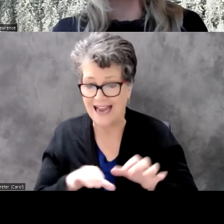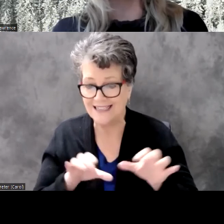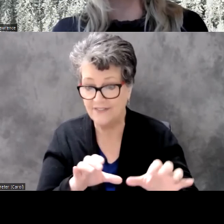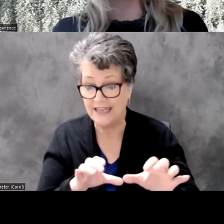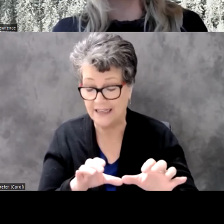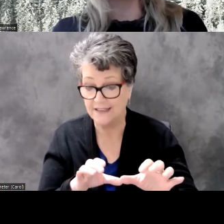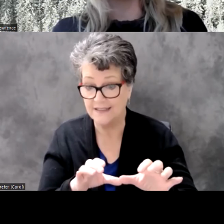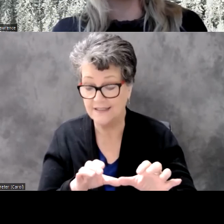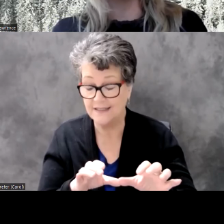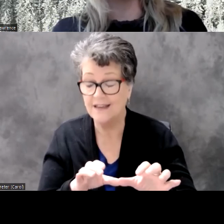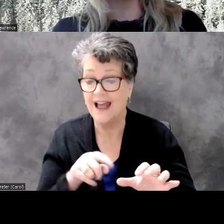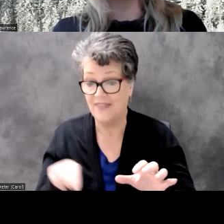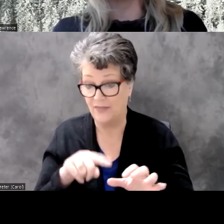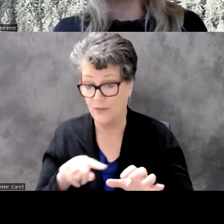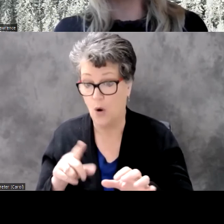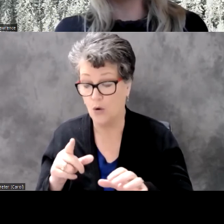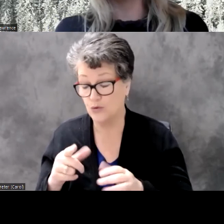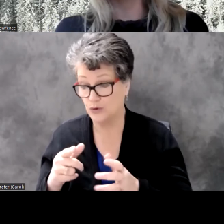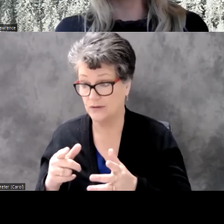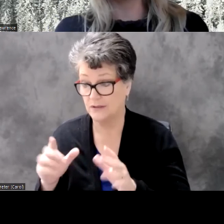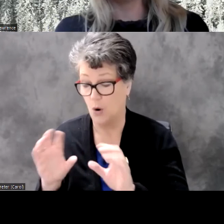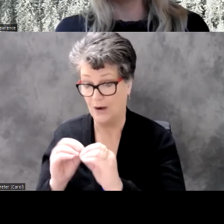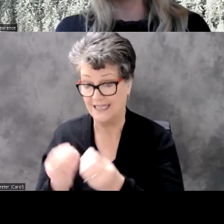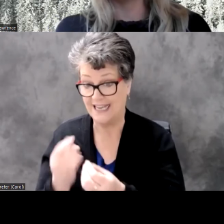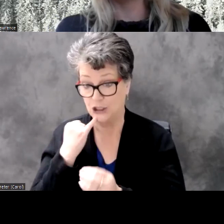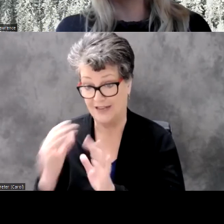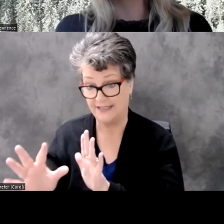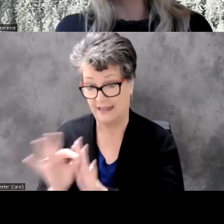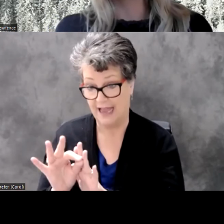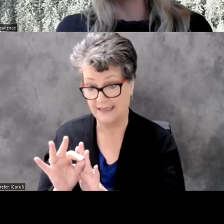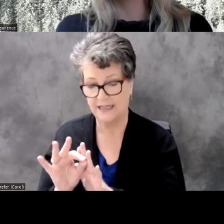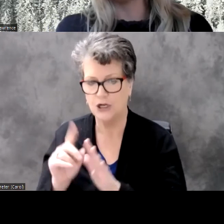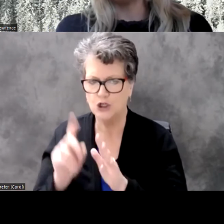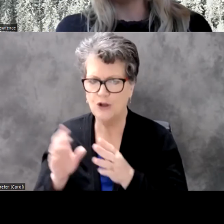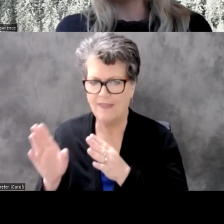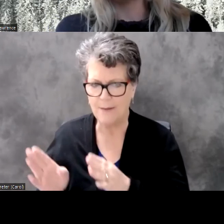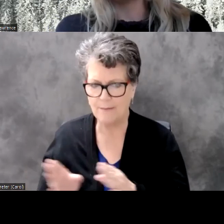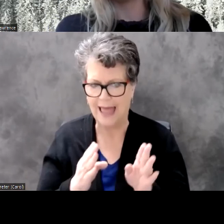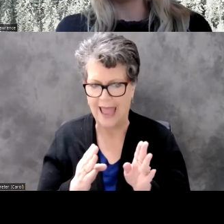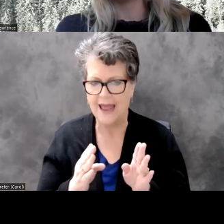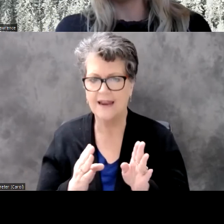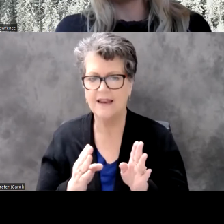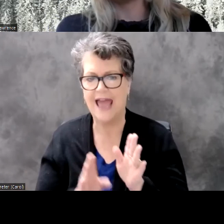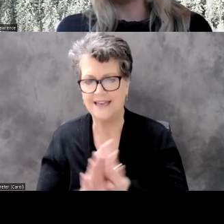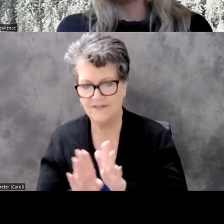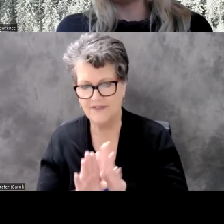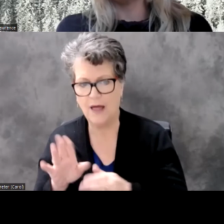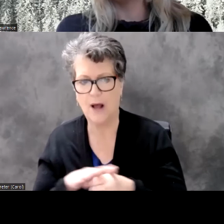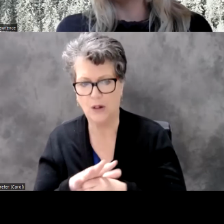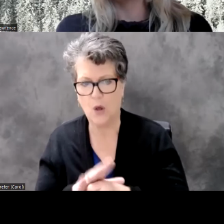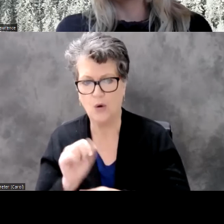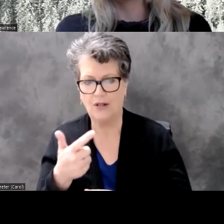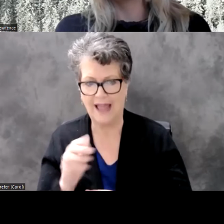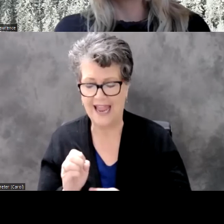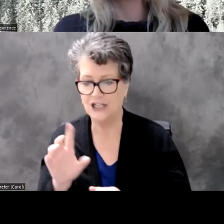activities that the selected grantees should complete to plan and develop their local age and disability friendly action